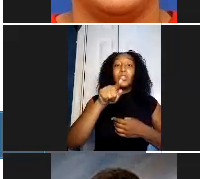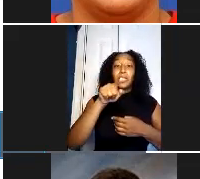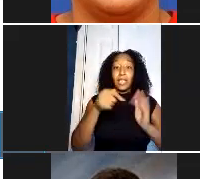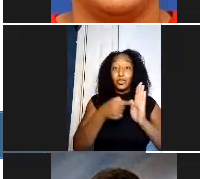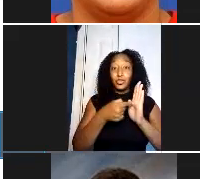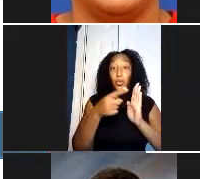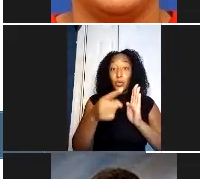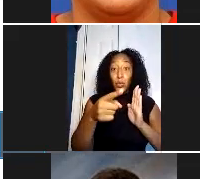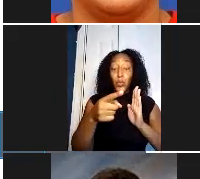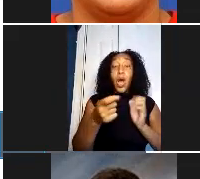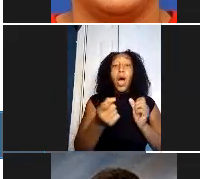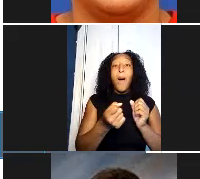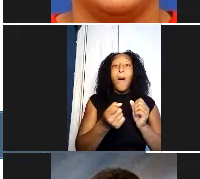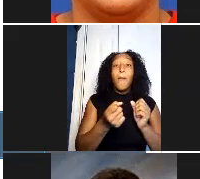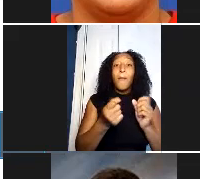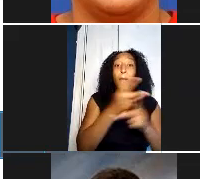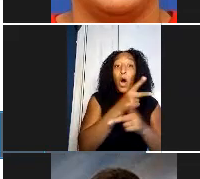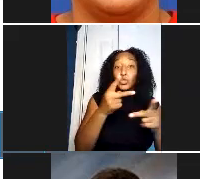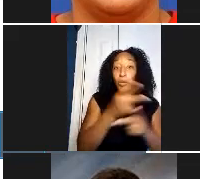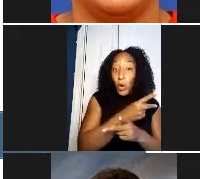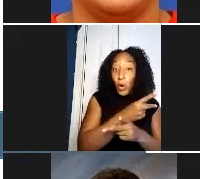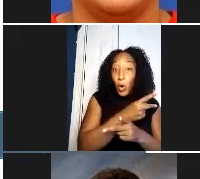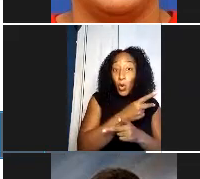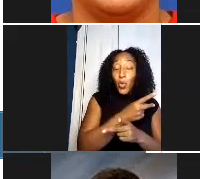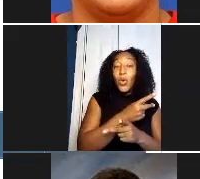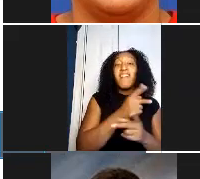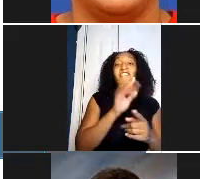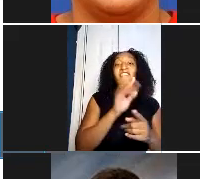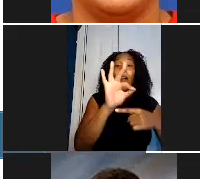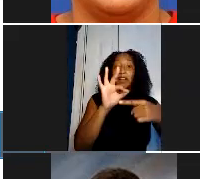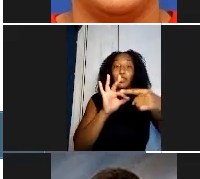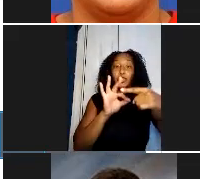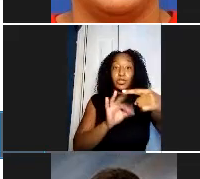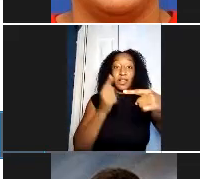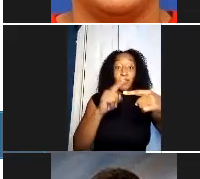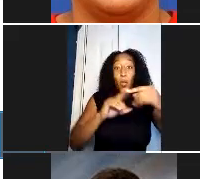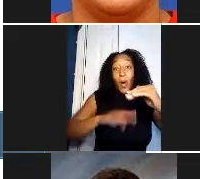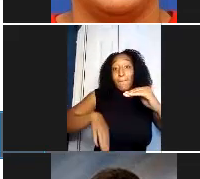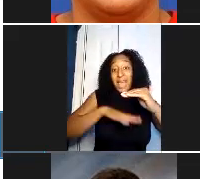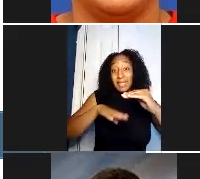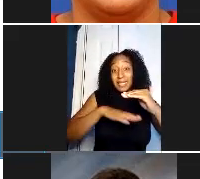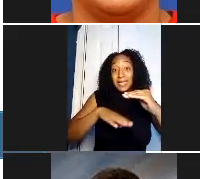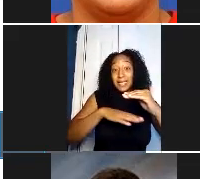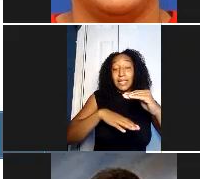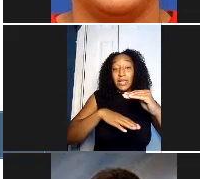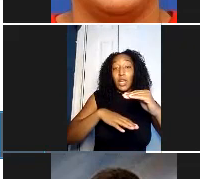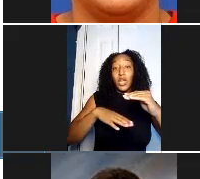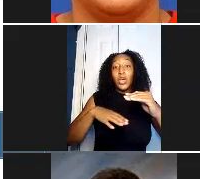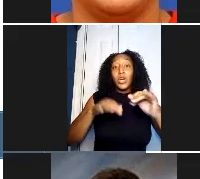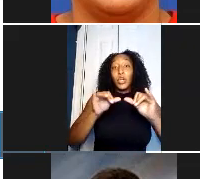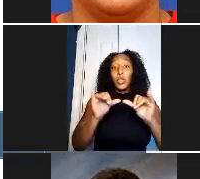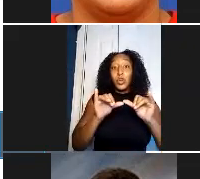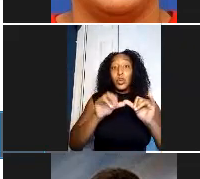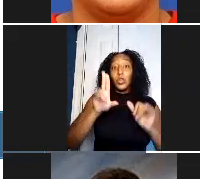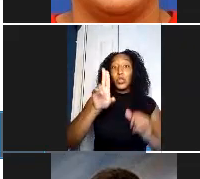of our base units, okay? And those multiples and fractions are